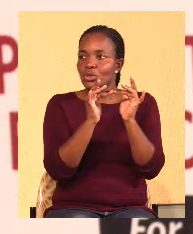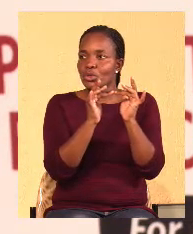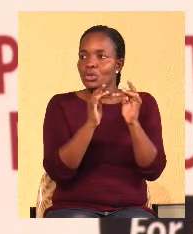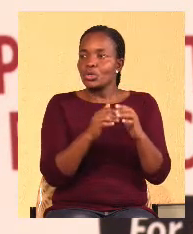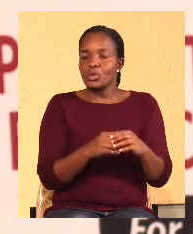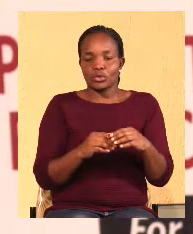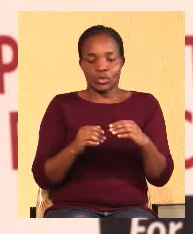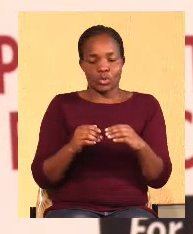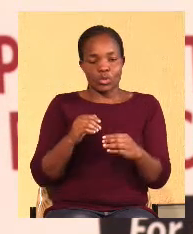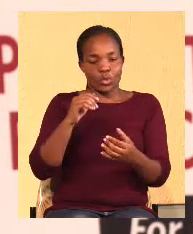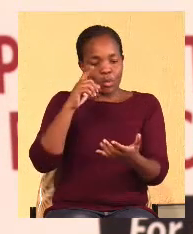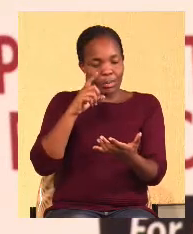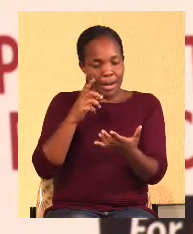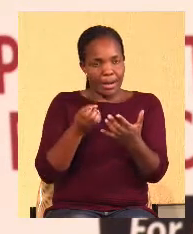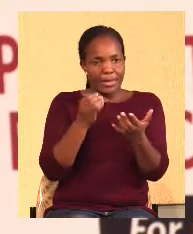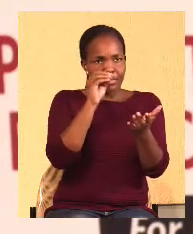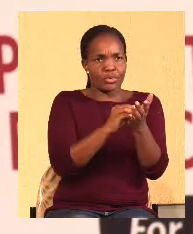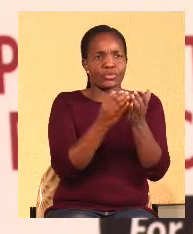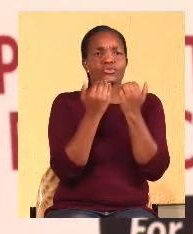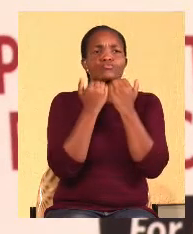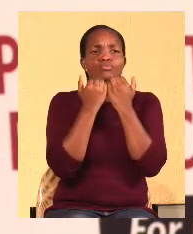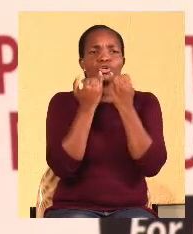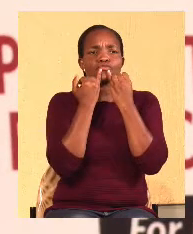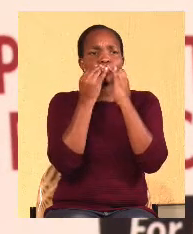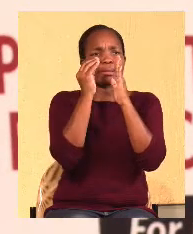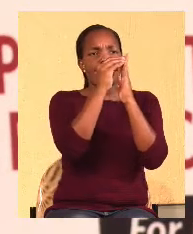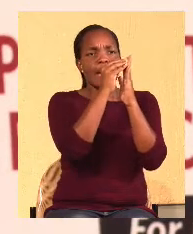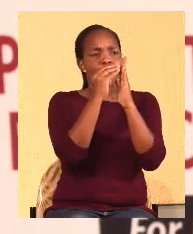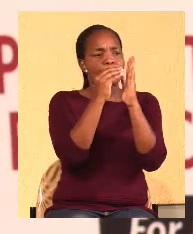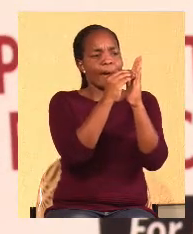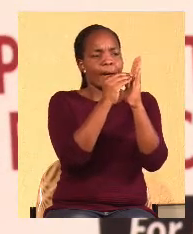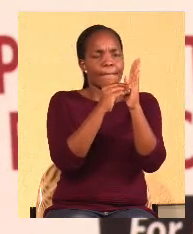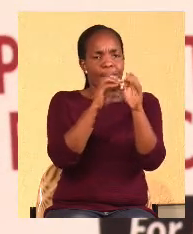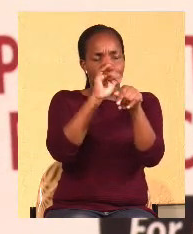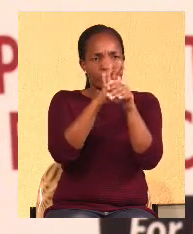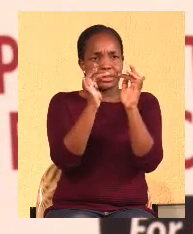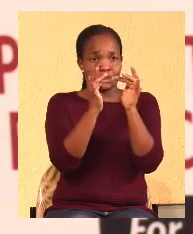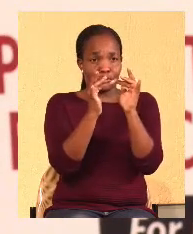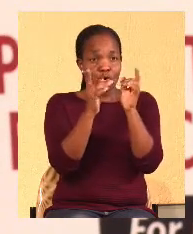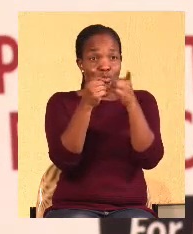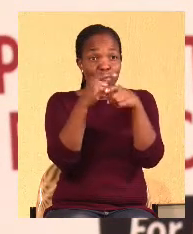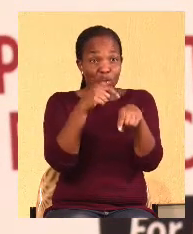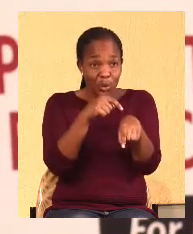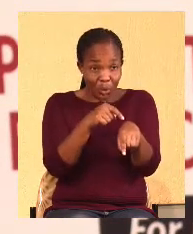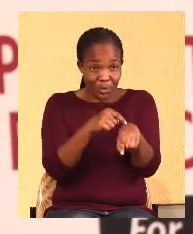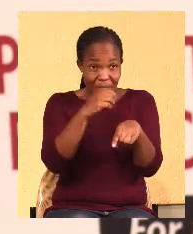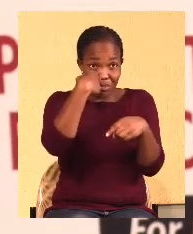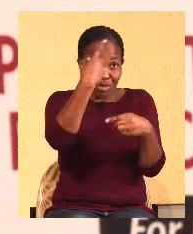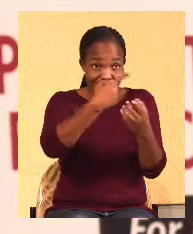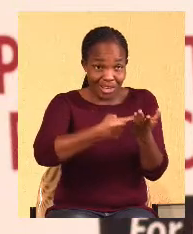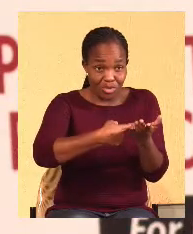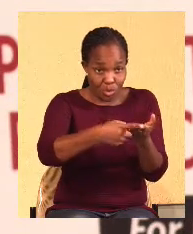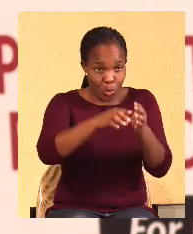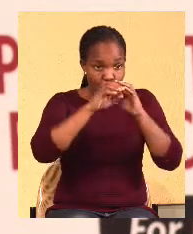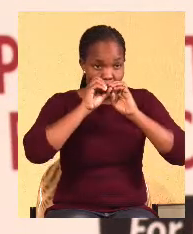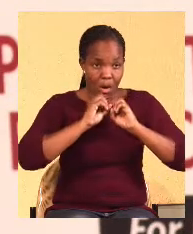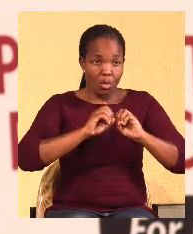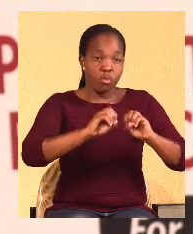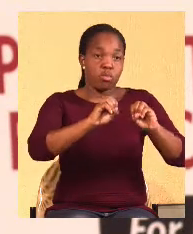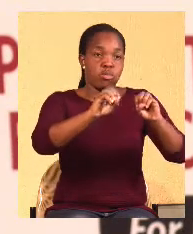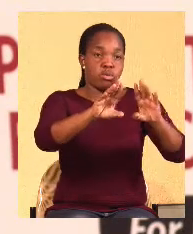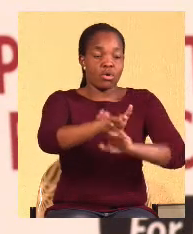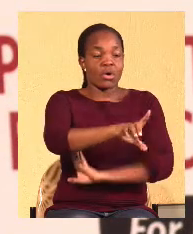snapshot of the key indicators, which I believe will be launched early next week. Then the link